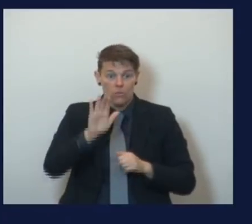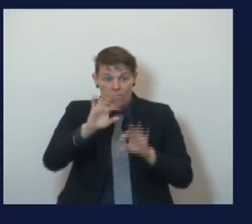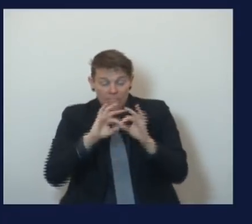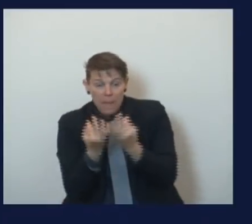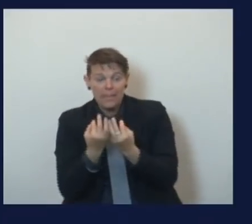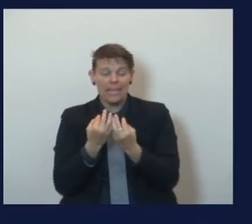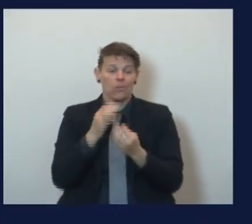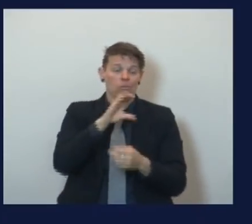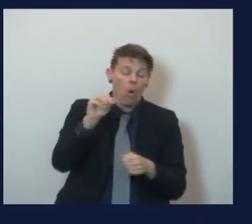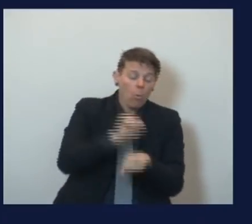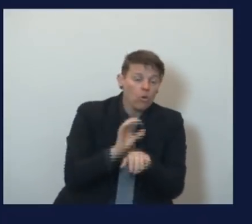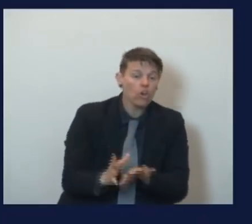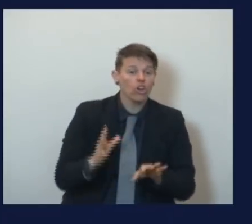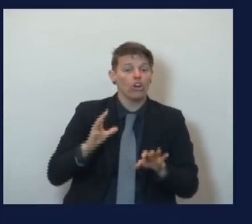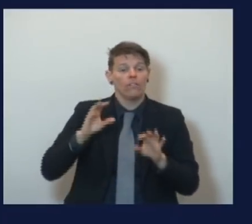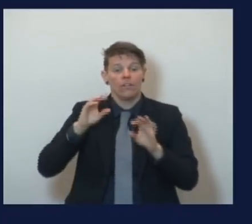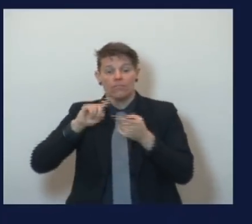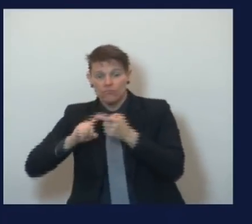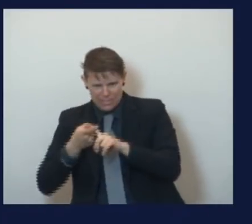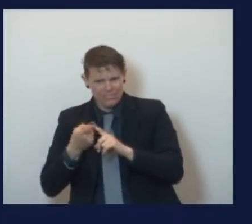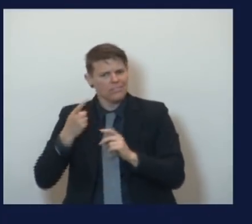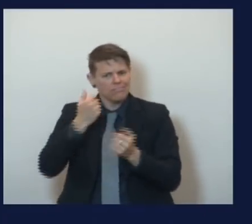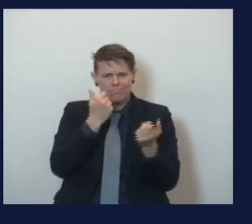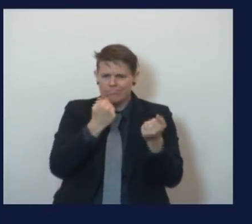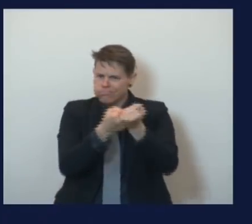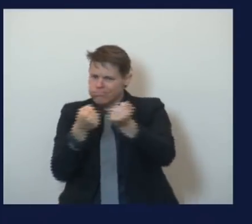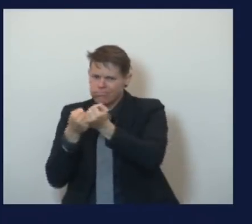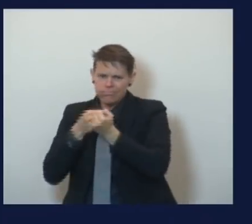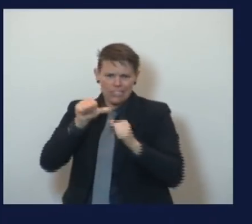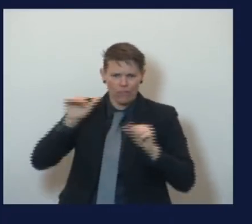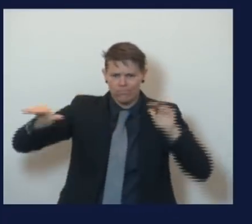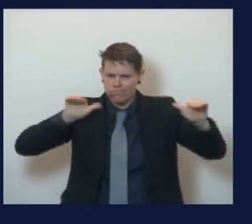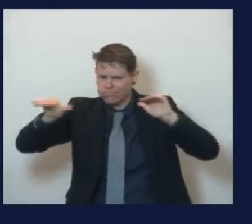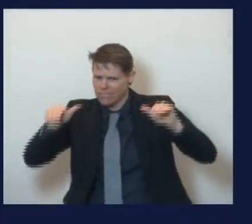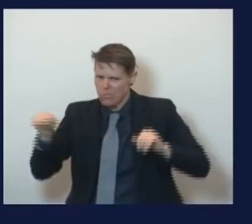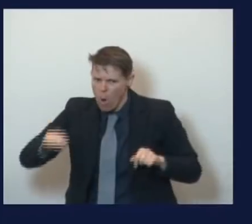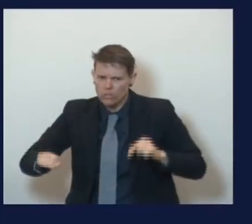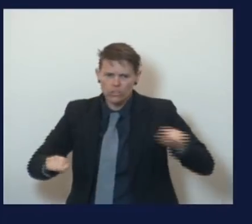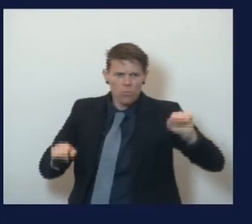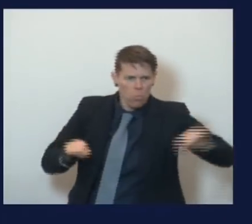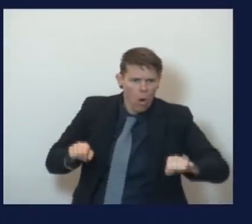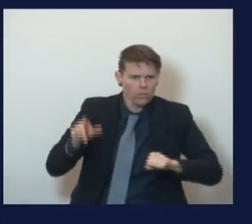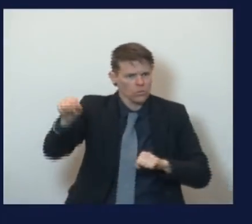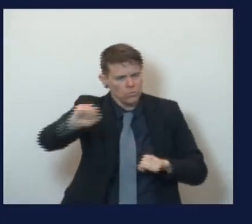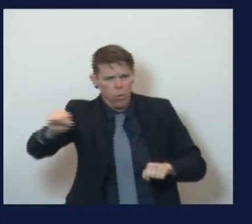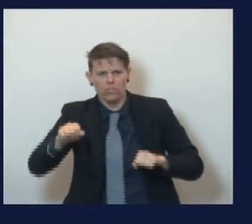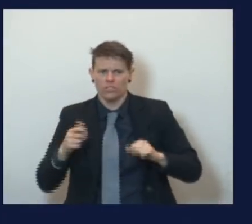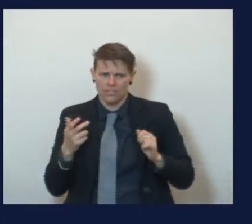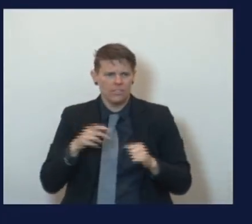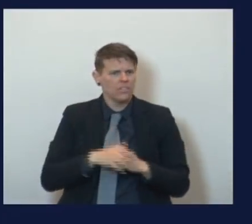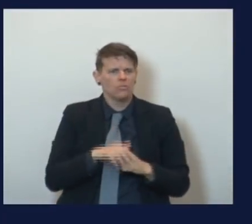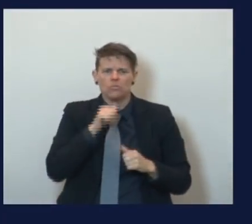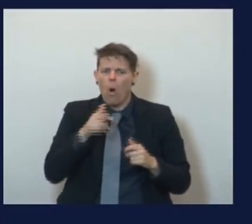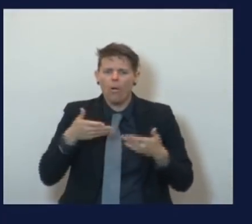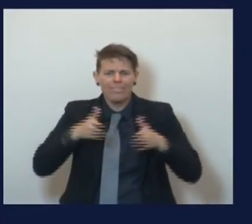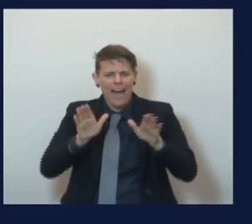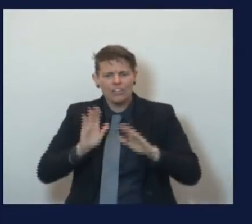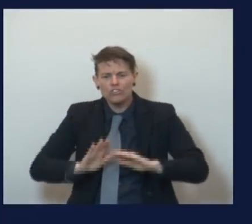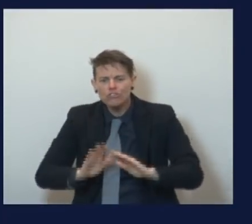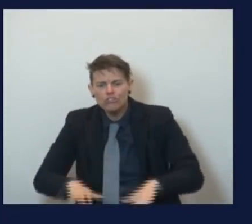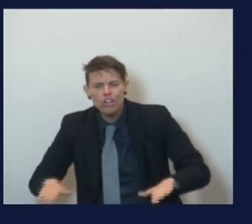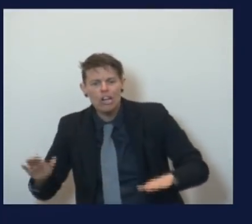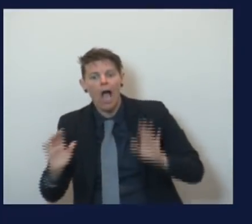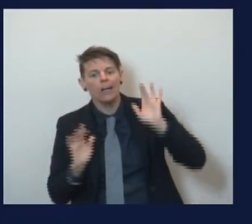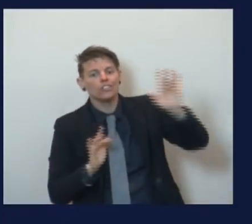effectively. Again, Dr. Grace, let's do everything in our power to keep that out of the hands of children. Now, watch for the symptoms of COVID-19,